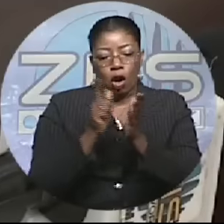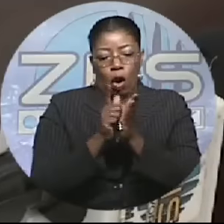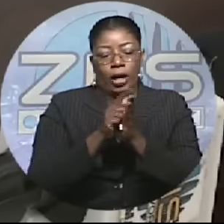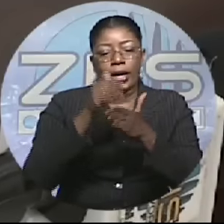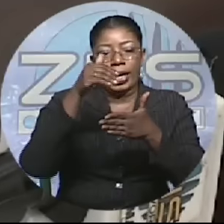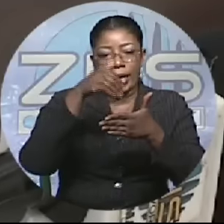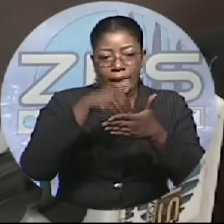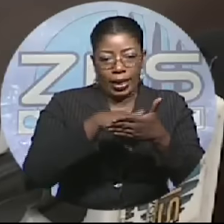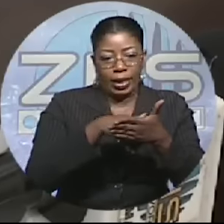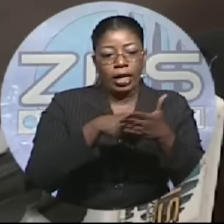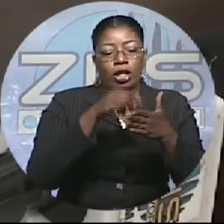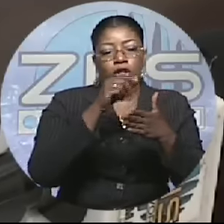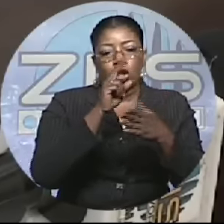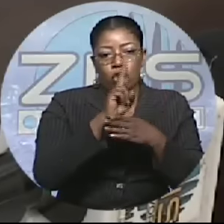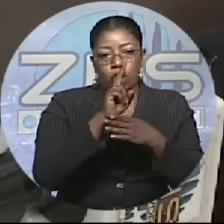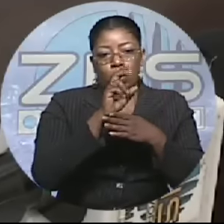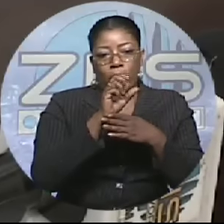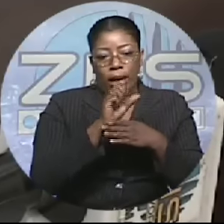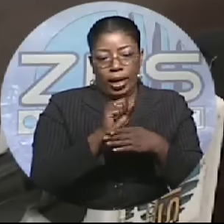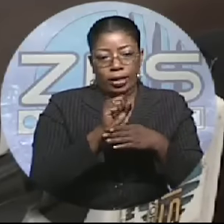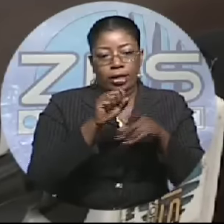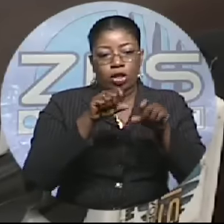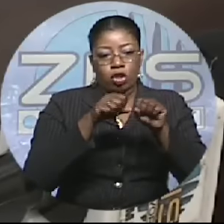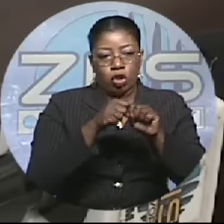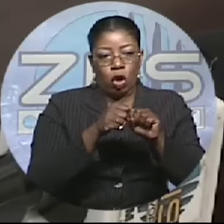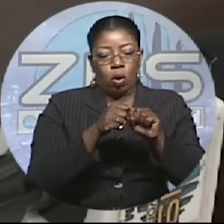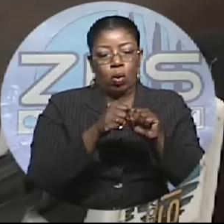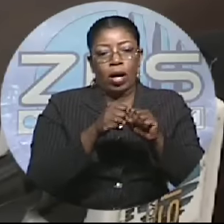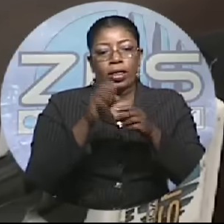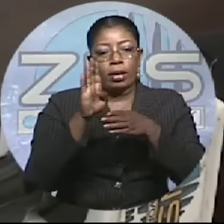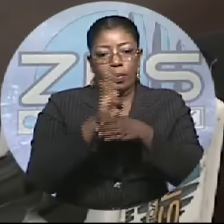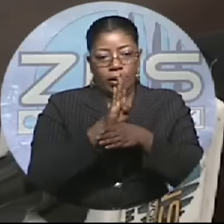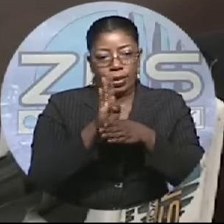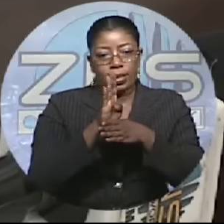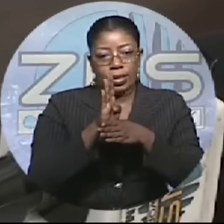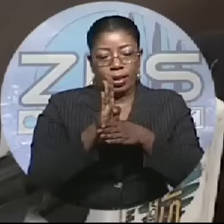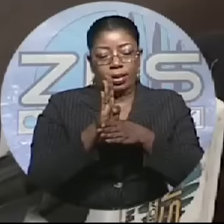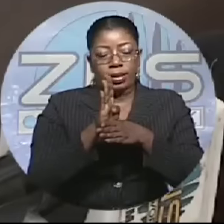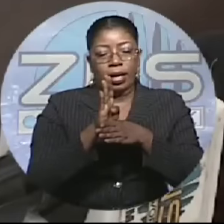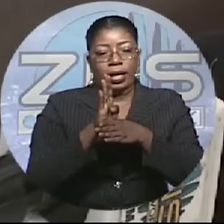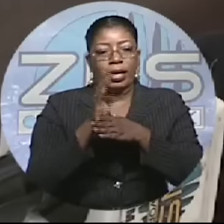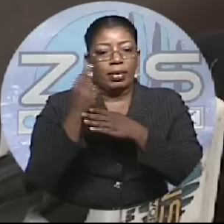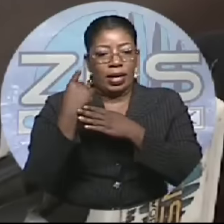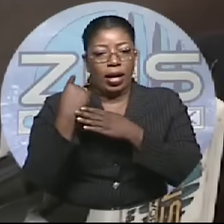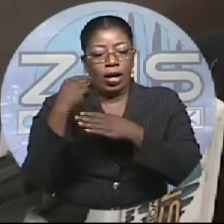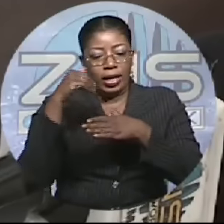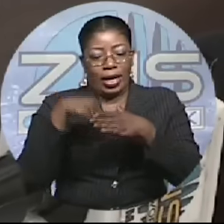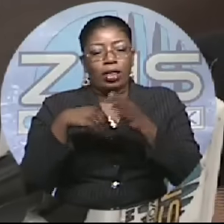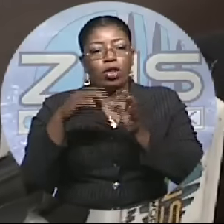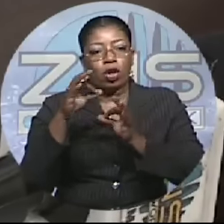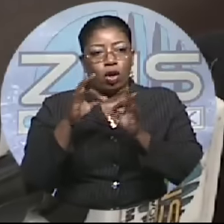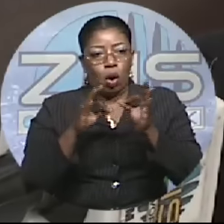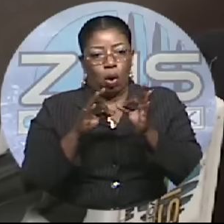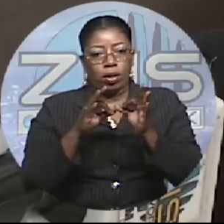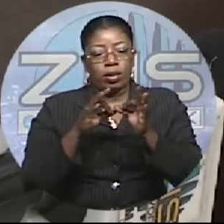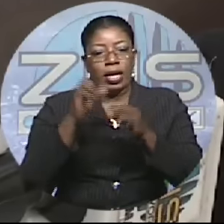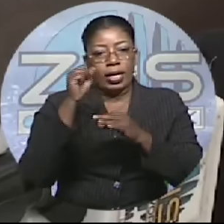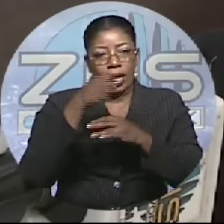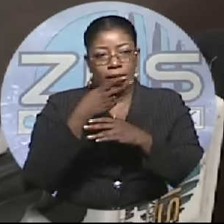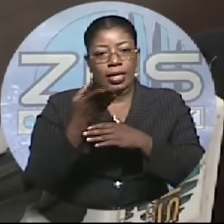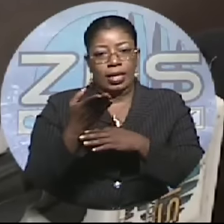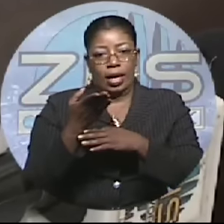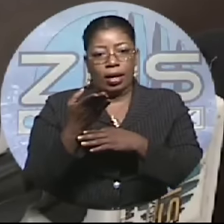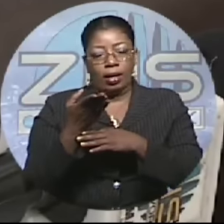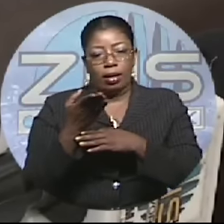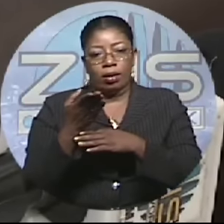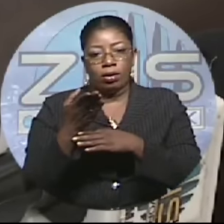be represented and you can be heard. Of course, you can send Bahamian attorneys, they can go over, be able to go over, and what we